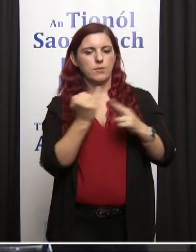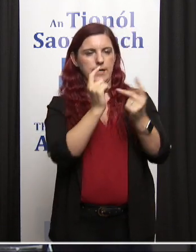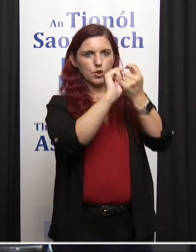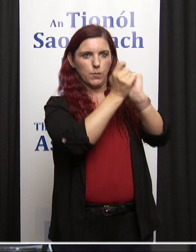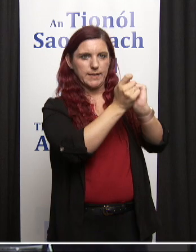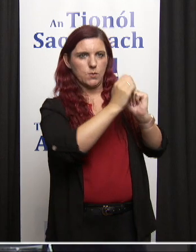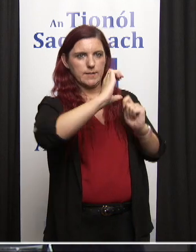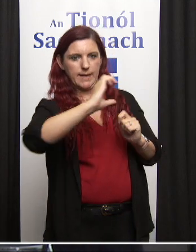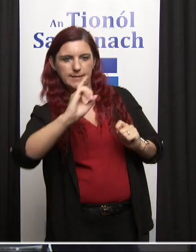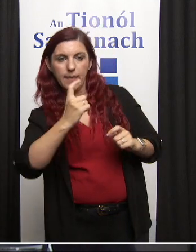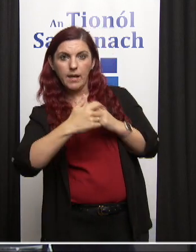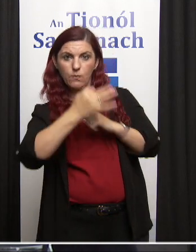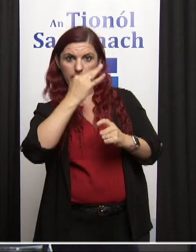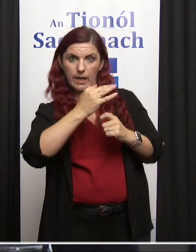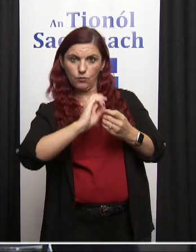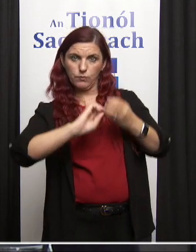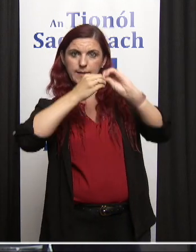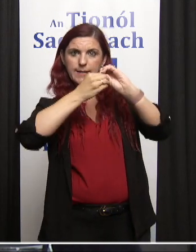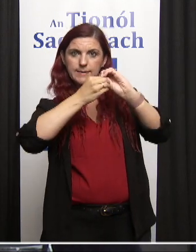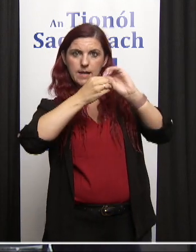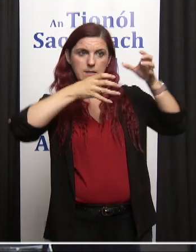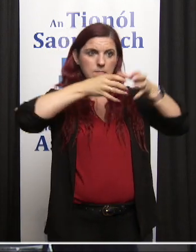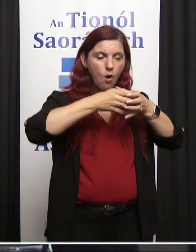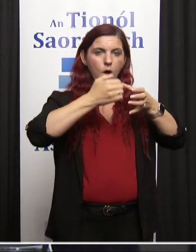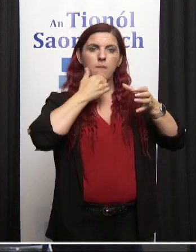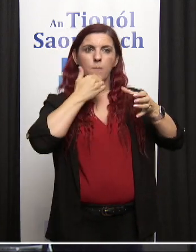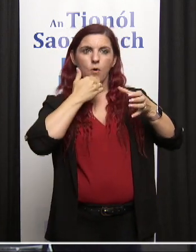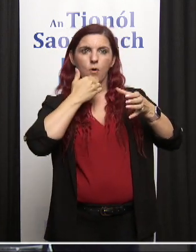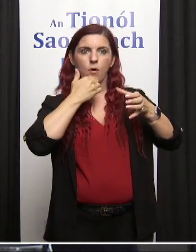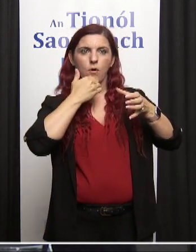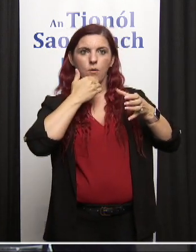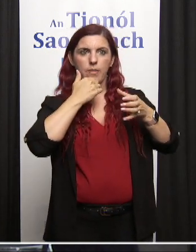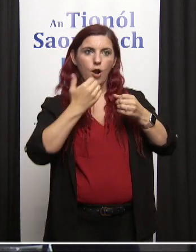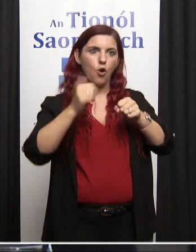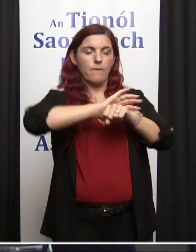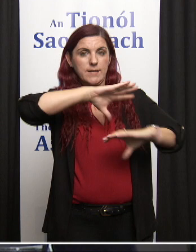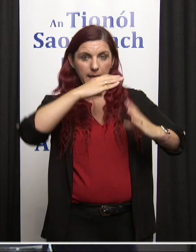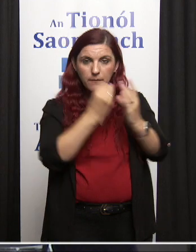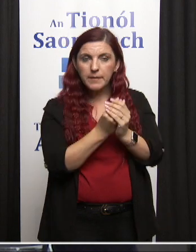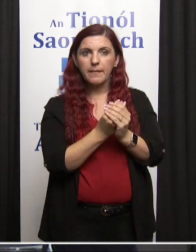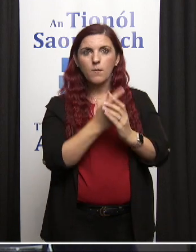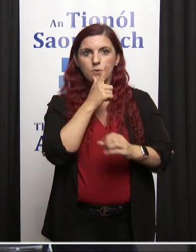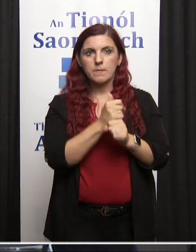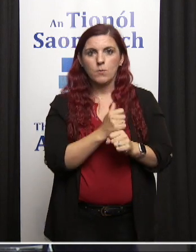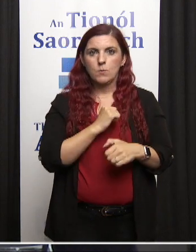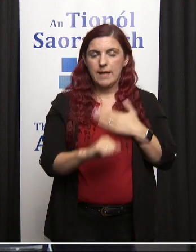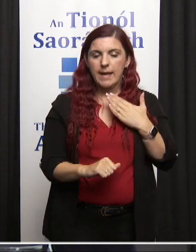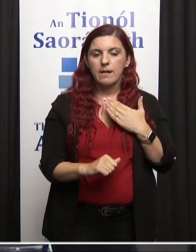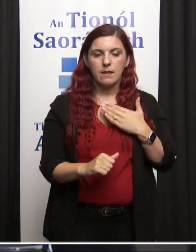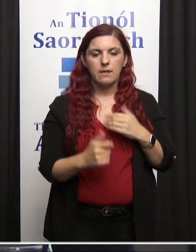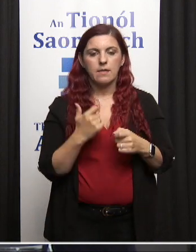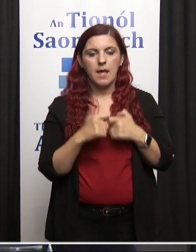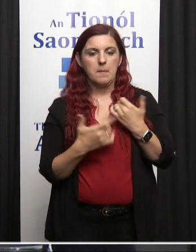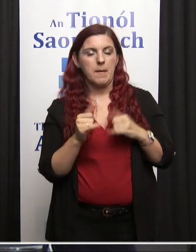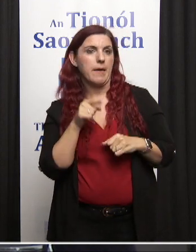to C and D. If we can create a small number of models which covers everything that the tables say,